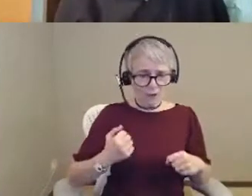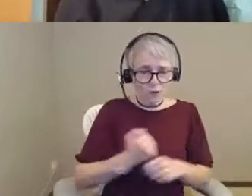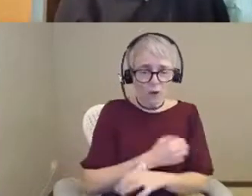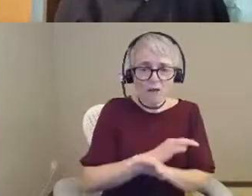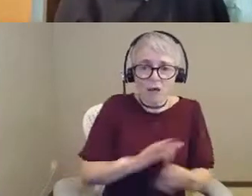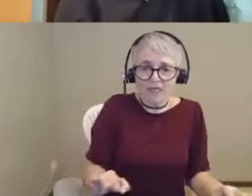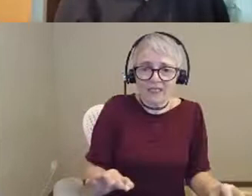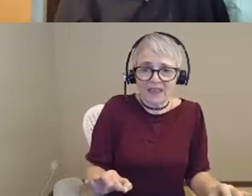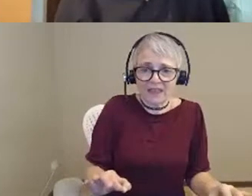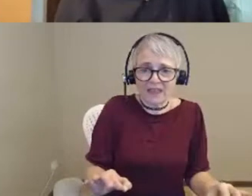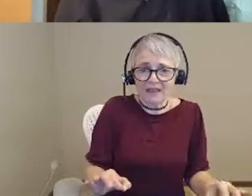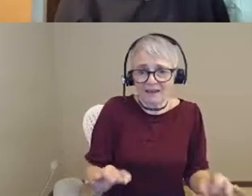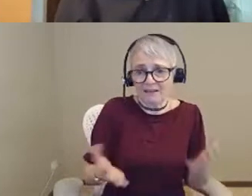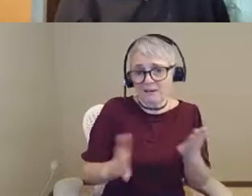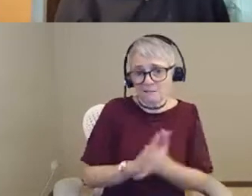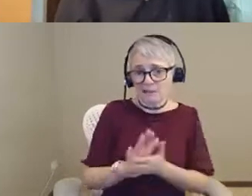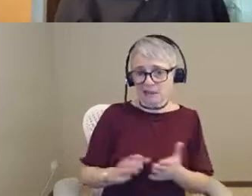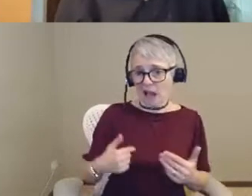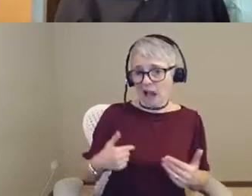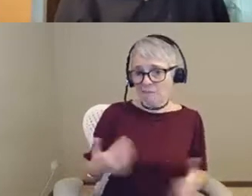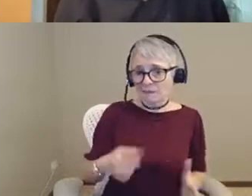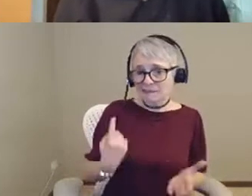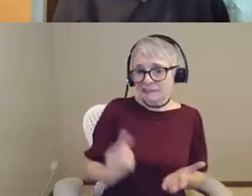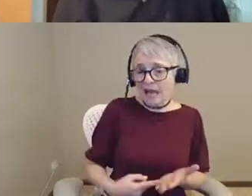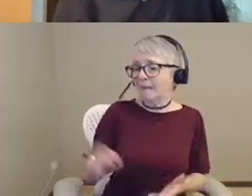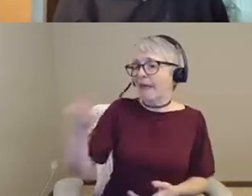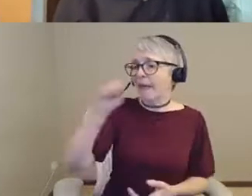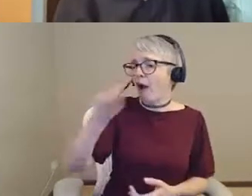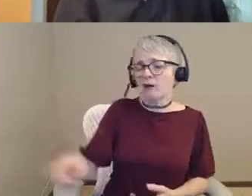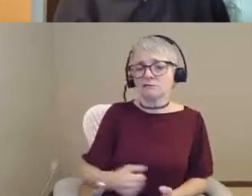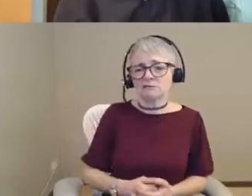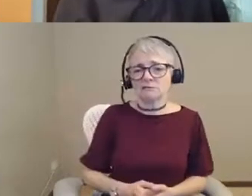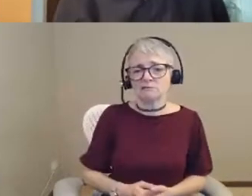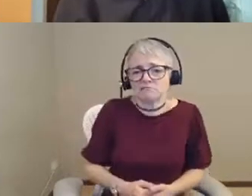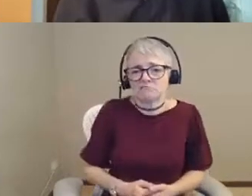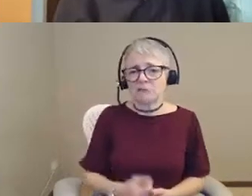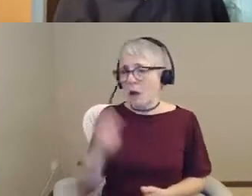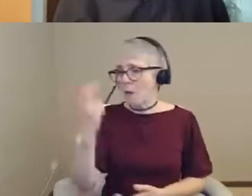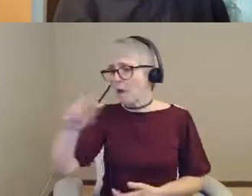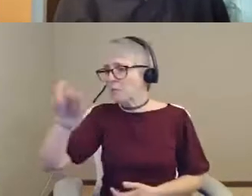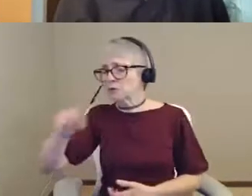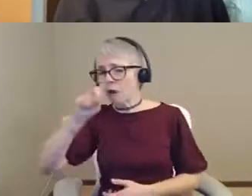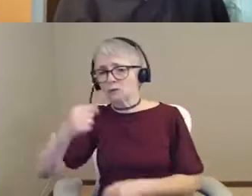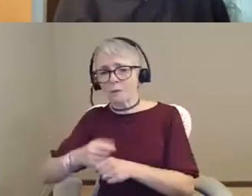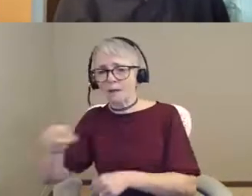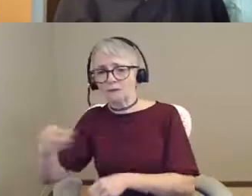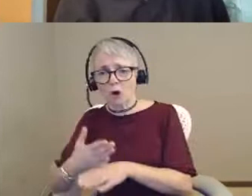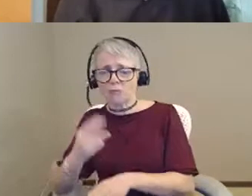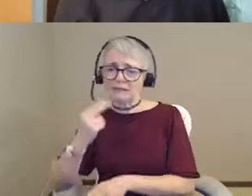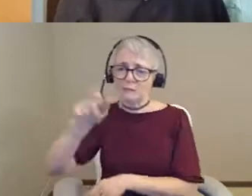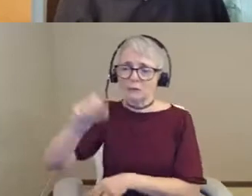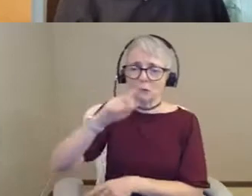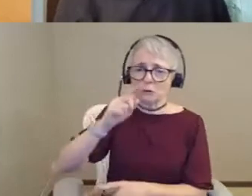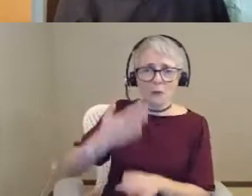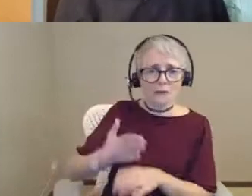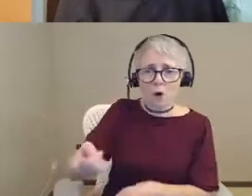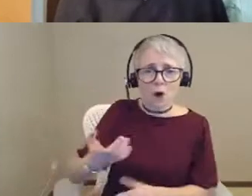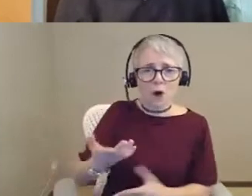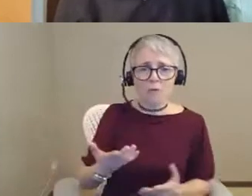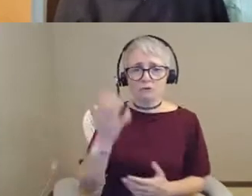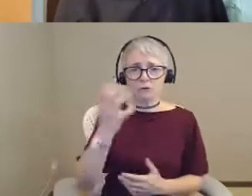have decided that there's a group of people who are going to miss out on professional development opportunities. Oh, sorry, the bug just got in my hand.